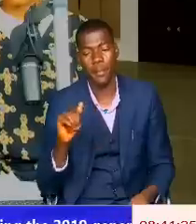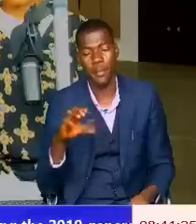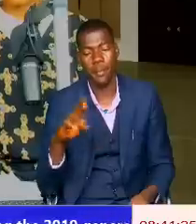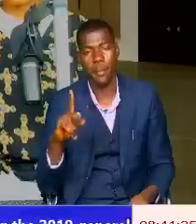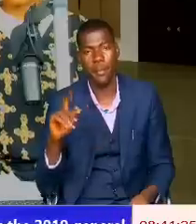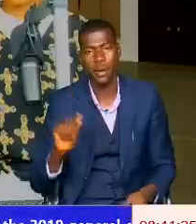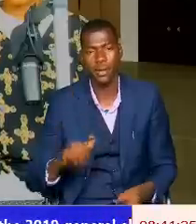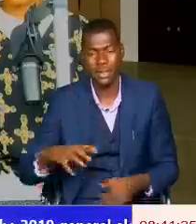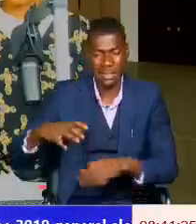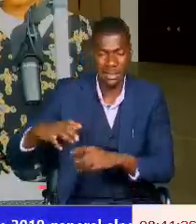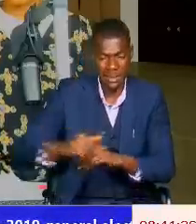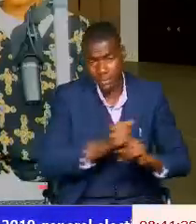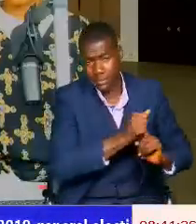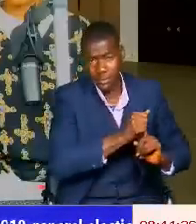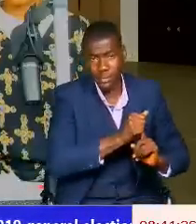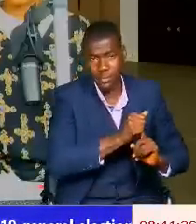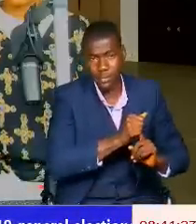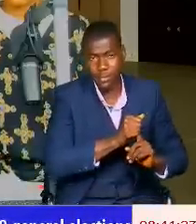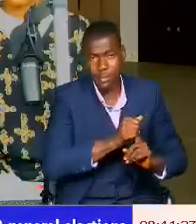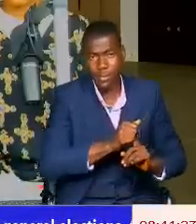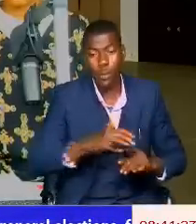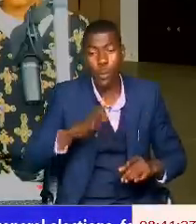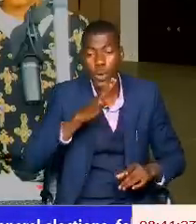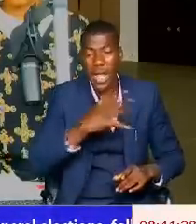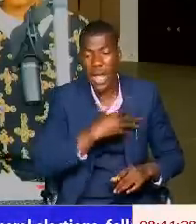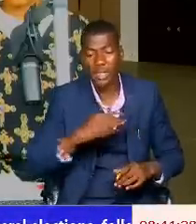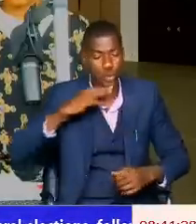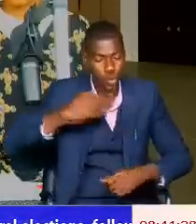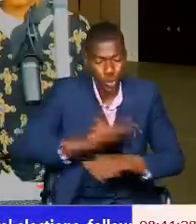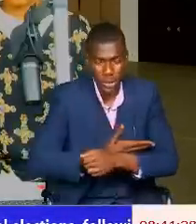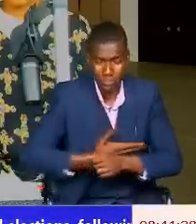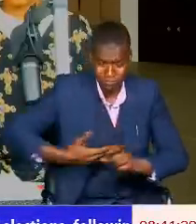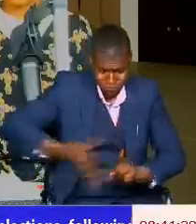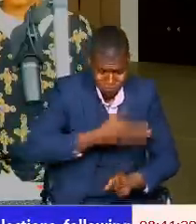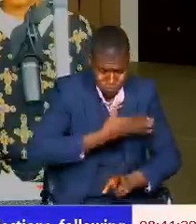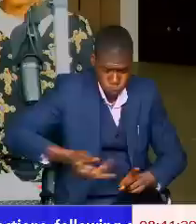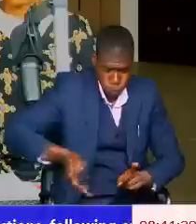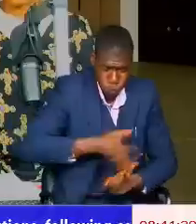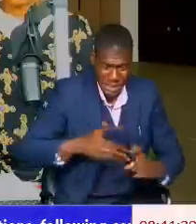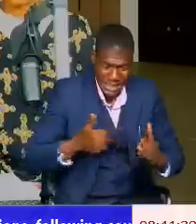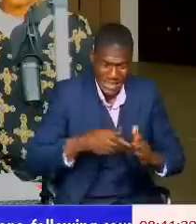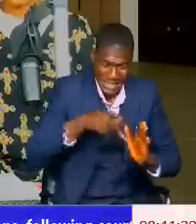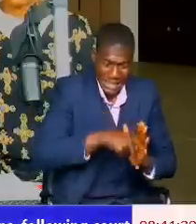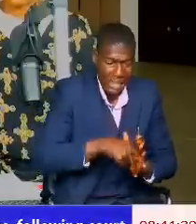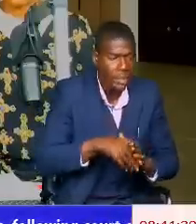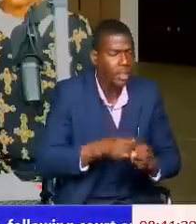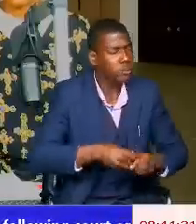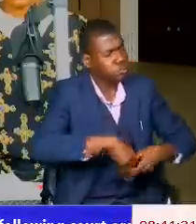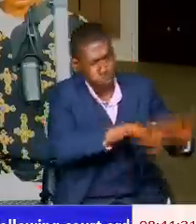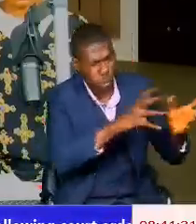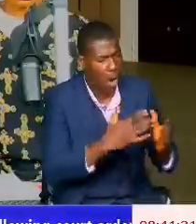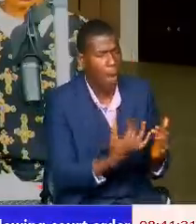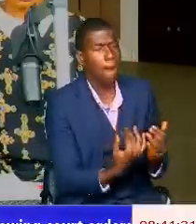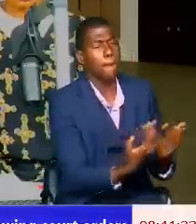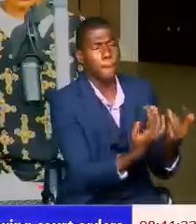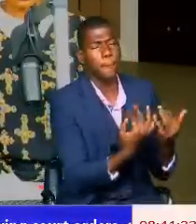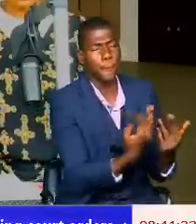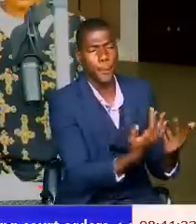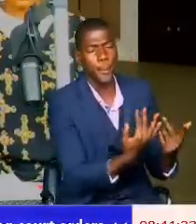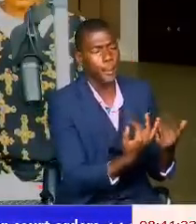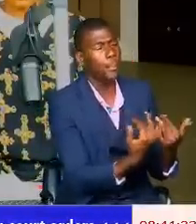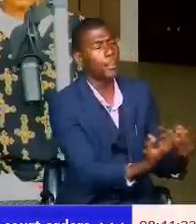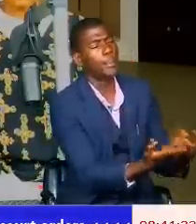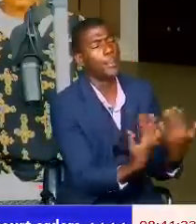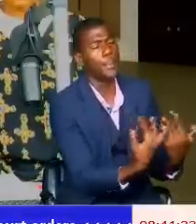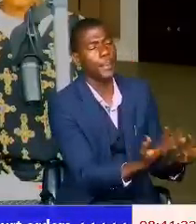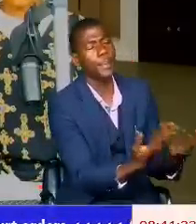Go rob them, beat them, nearly kill them, throw away them for bush. Carry their